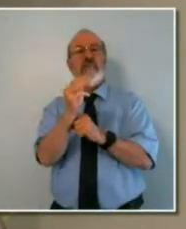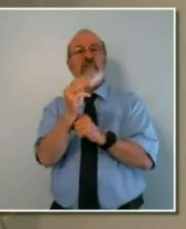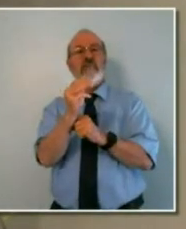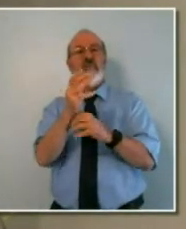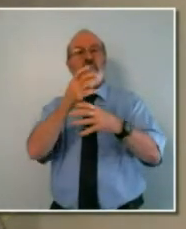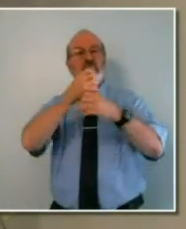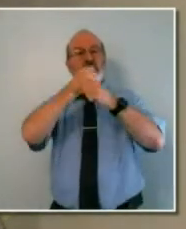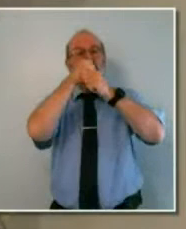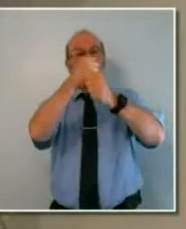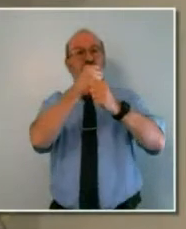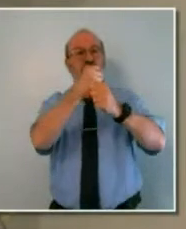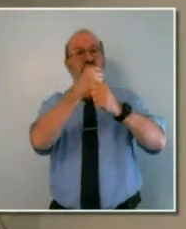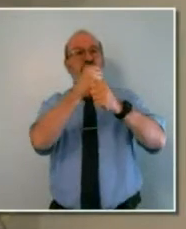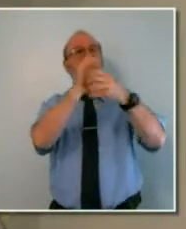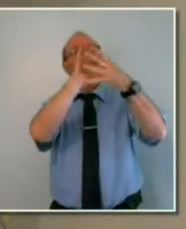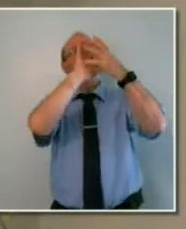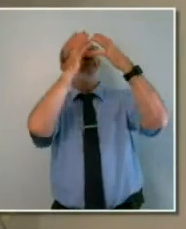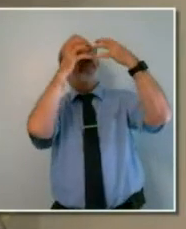to. It means to bind.